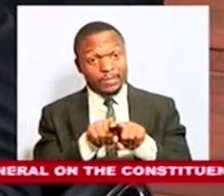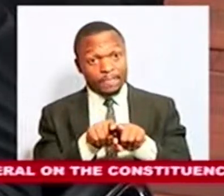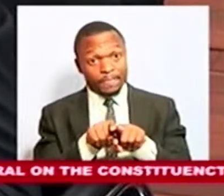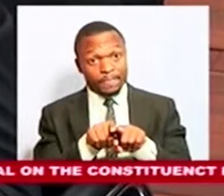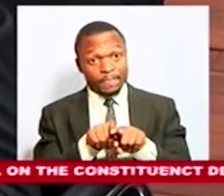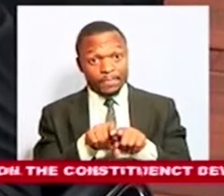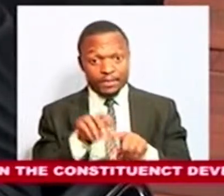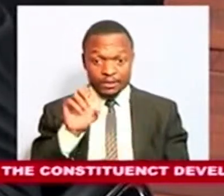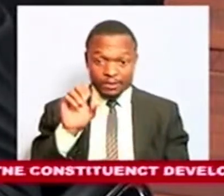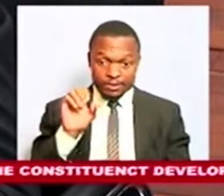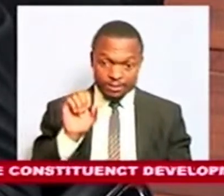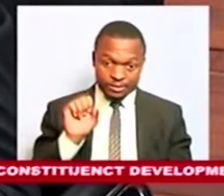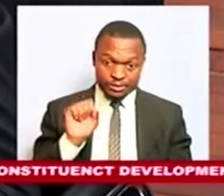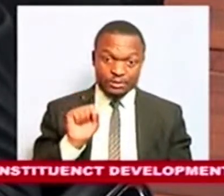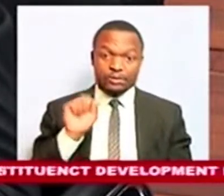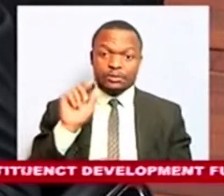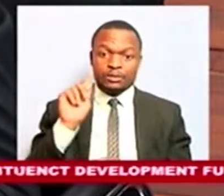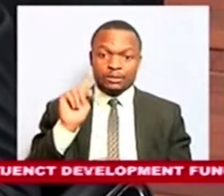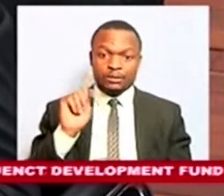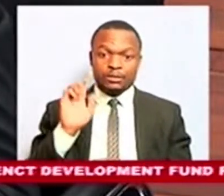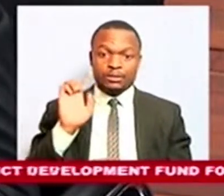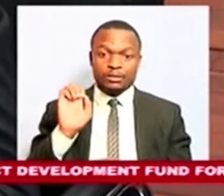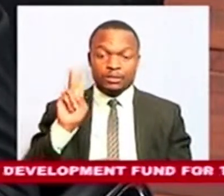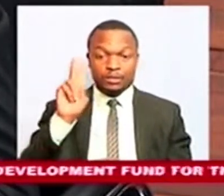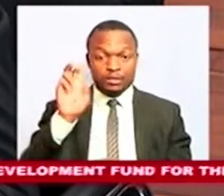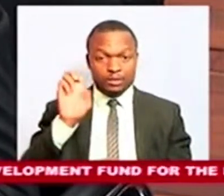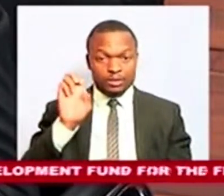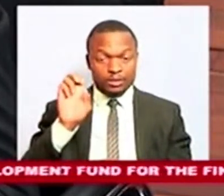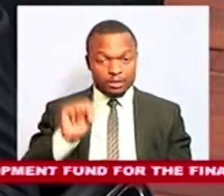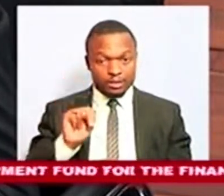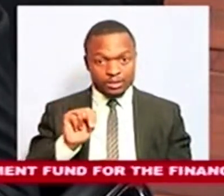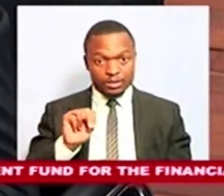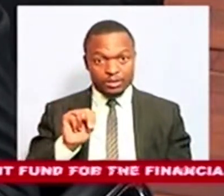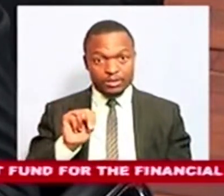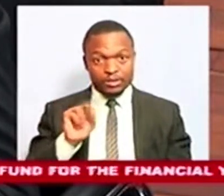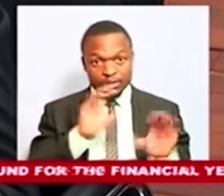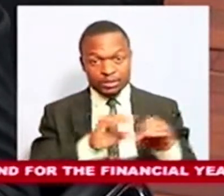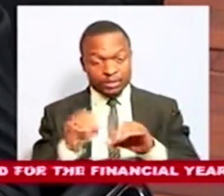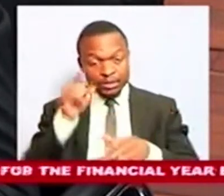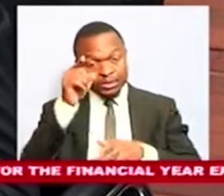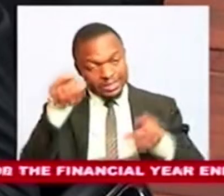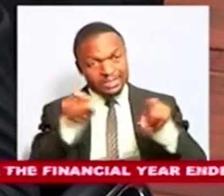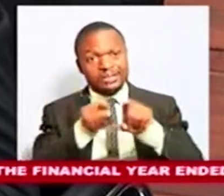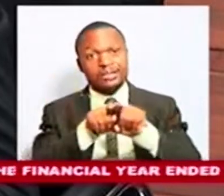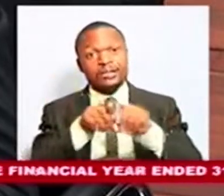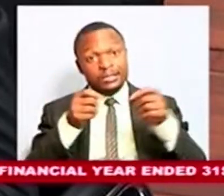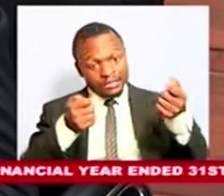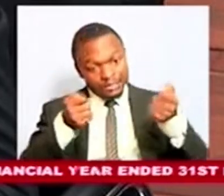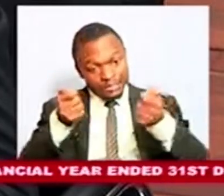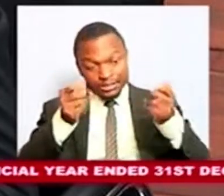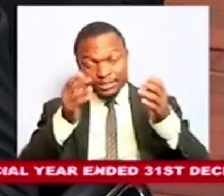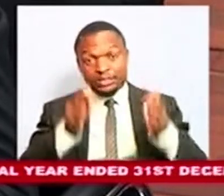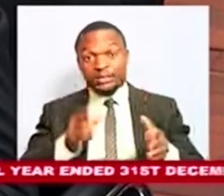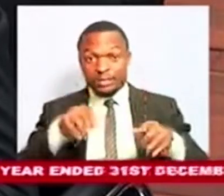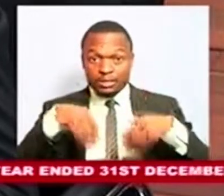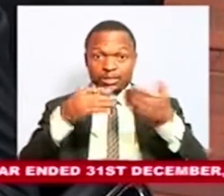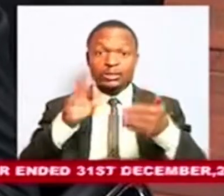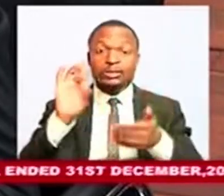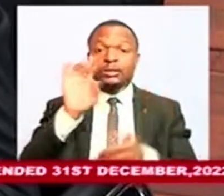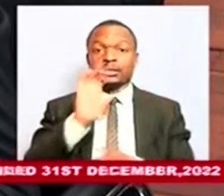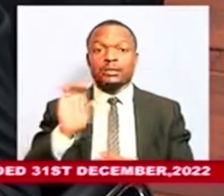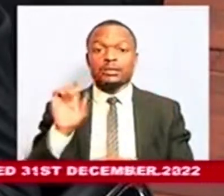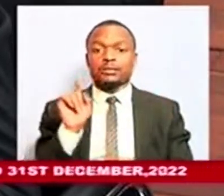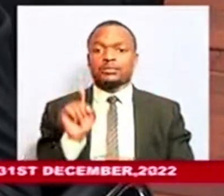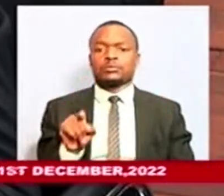for Stephen Chengo, doing what the very driver did who was paid 800. For this, Stephen Chengo